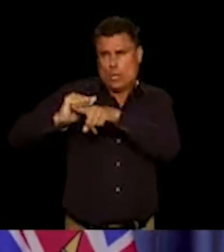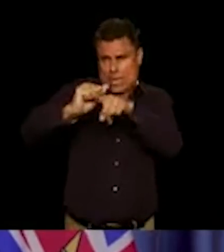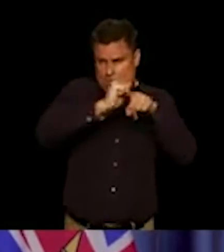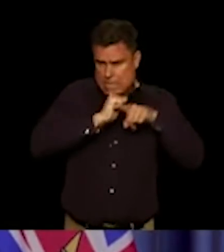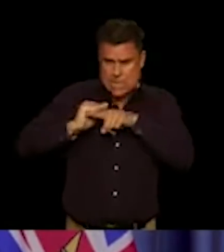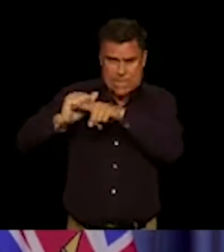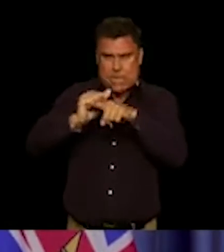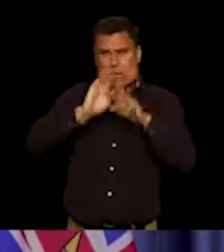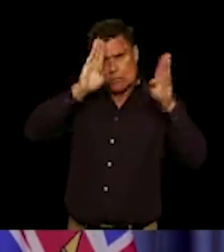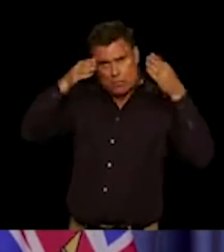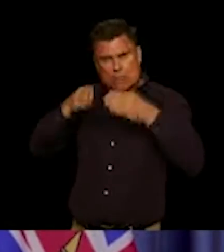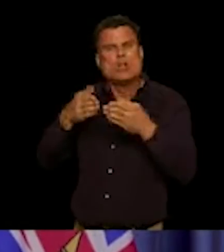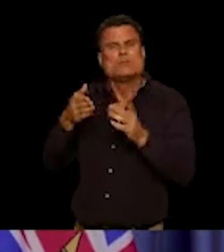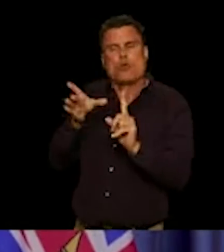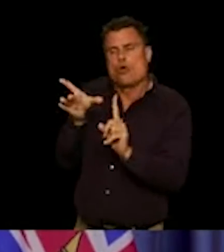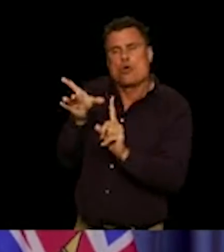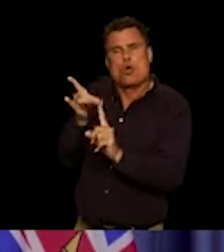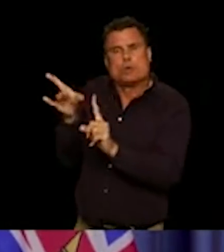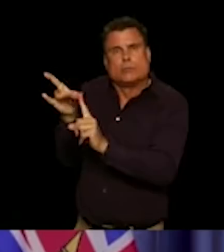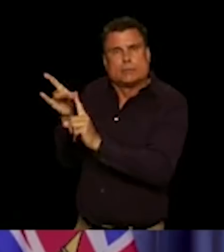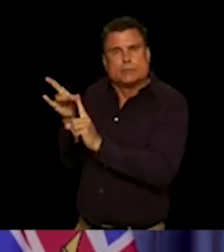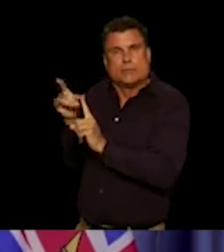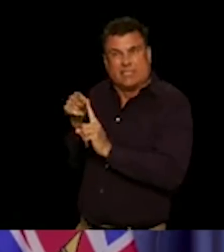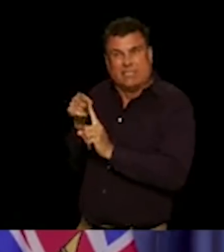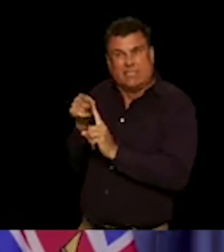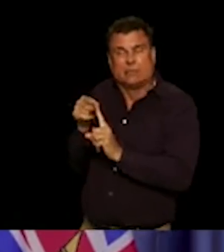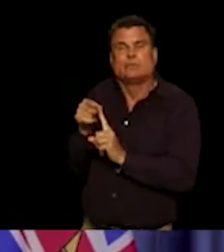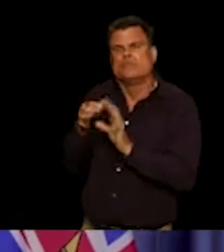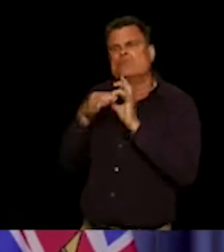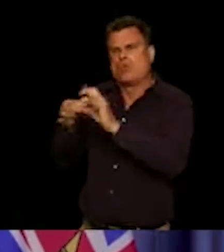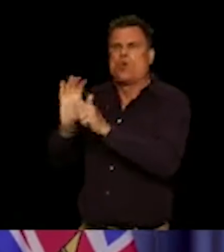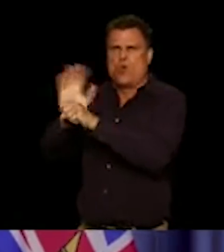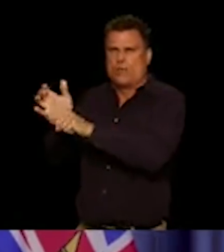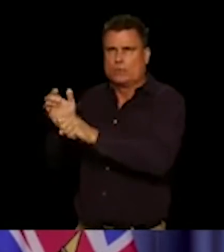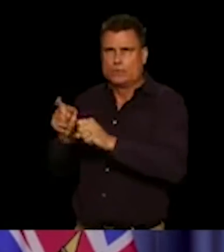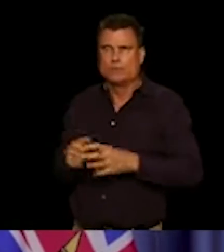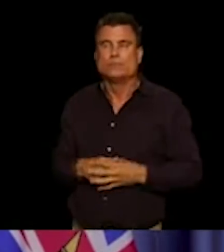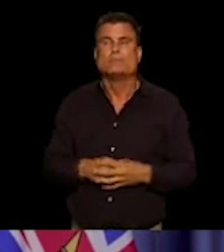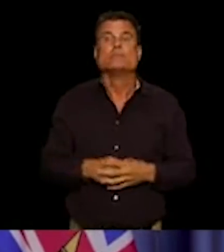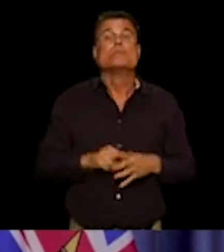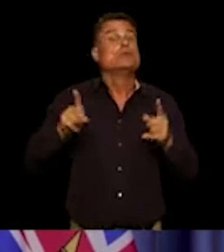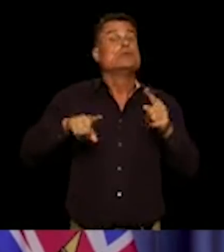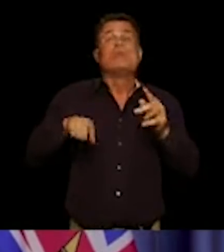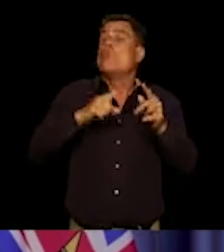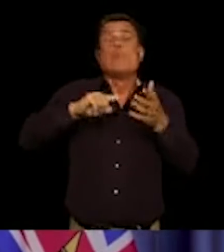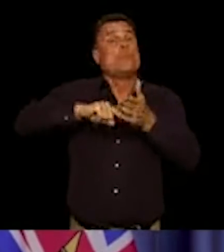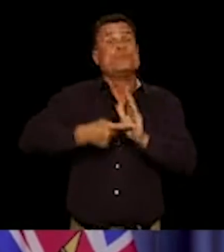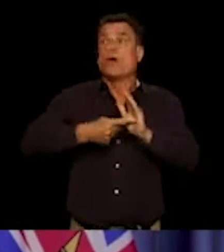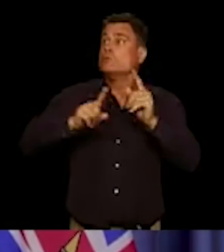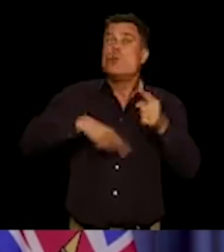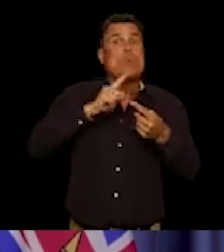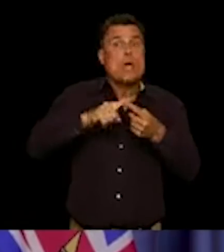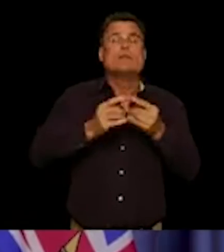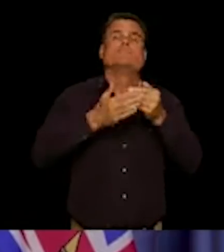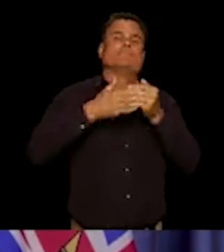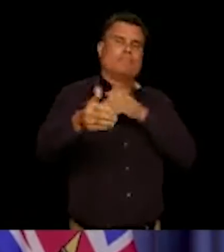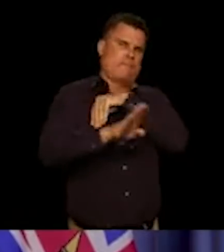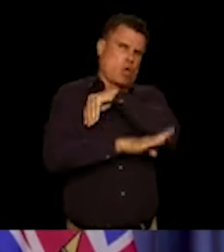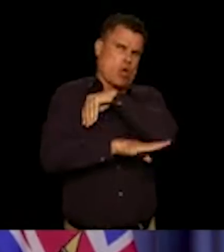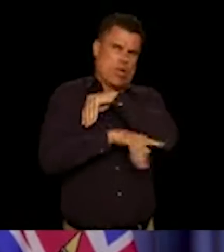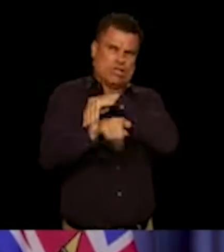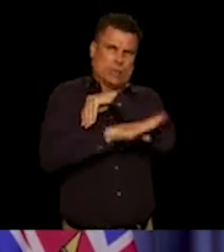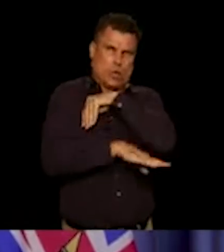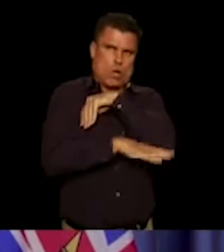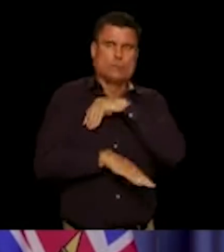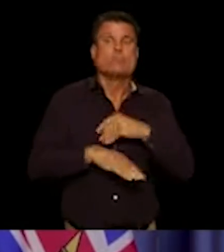COVID-19. And it will also ensure that we have teams that we can deploy across the province as required. These positions will